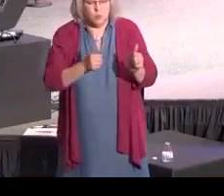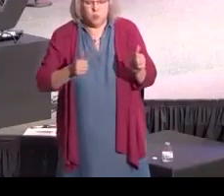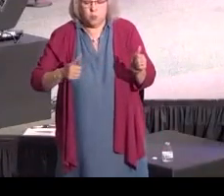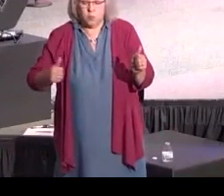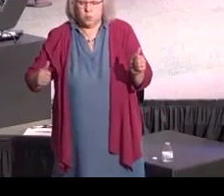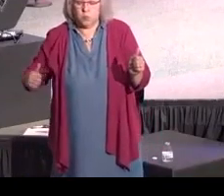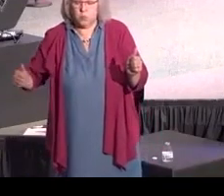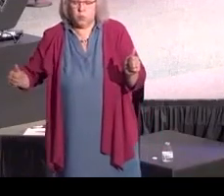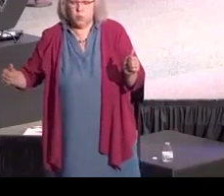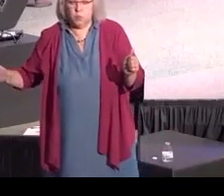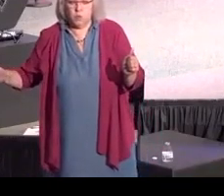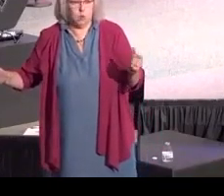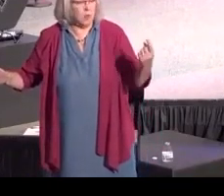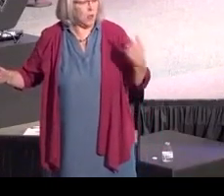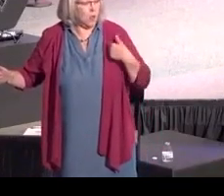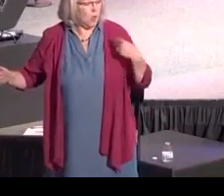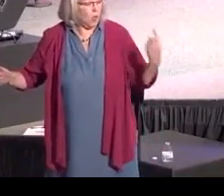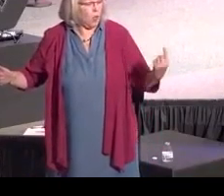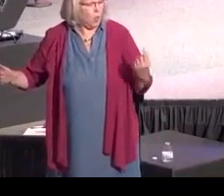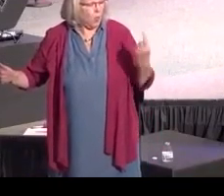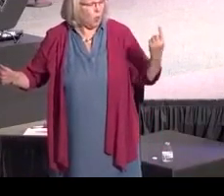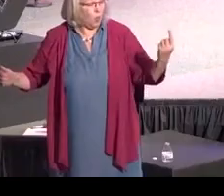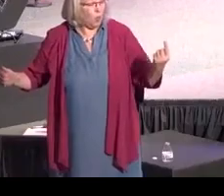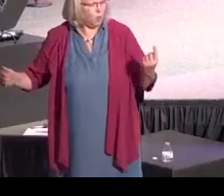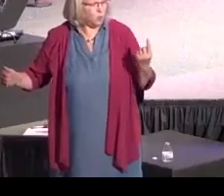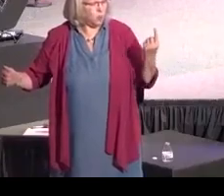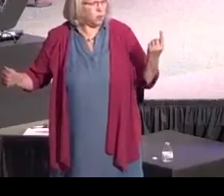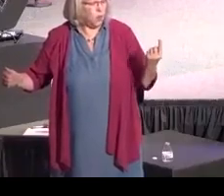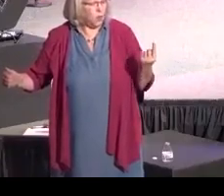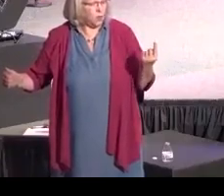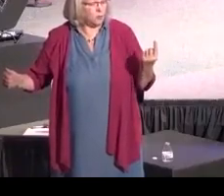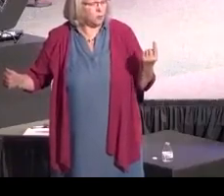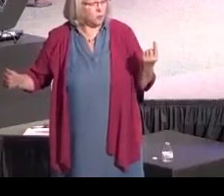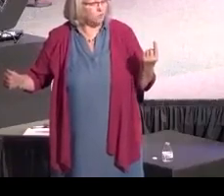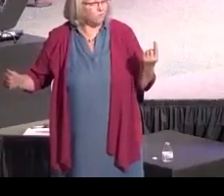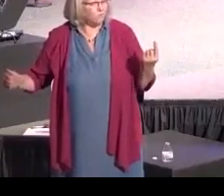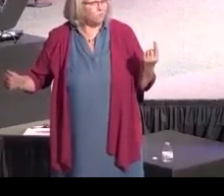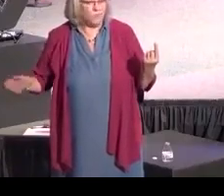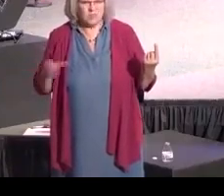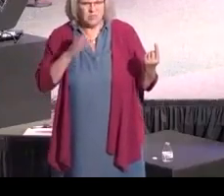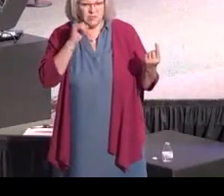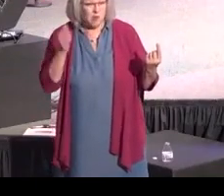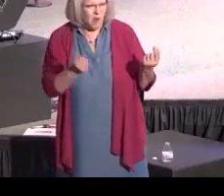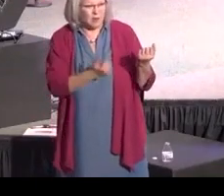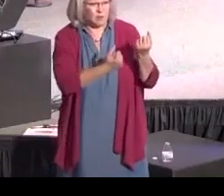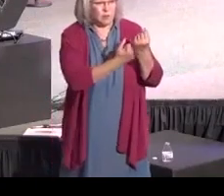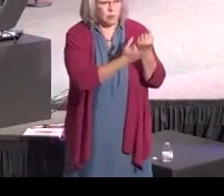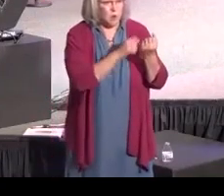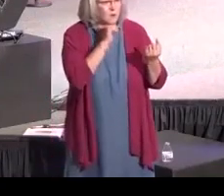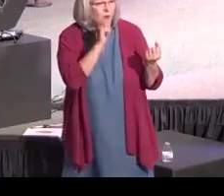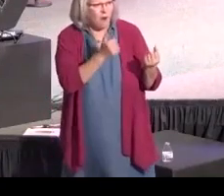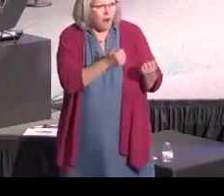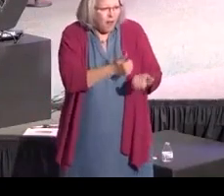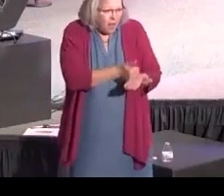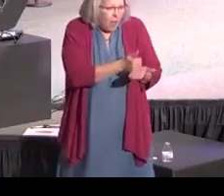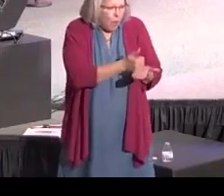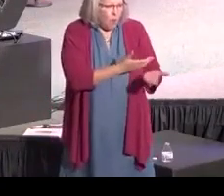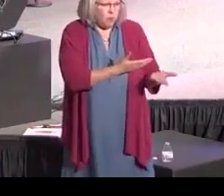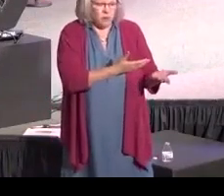were some of those people. You know what I'm saying? People with different customs. Maybe you would call them pagans